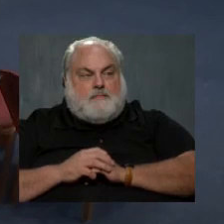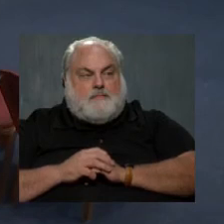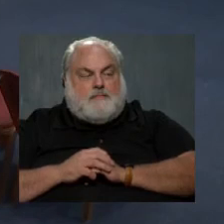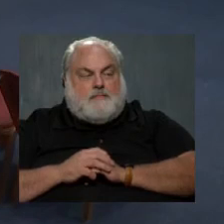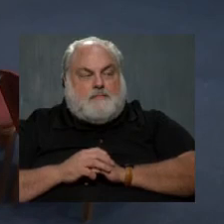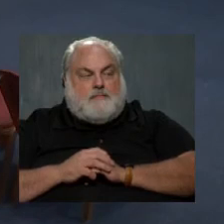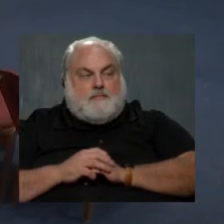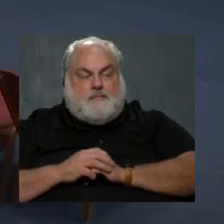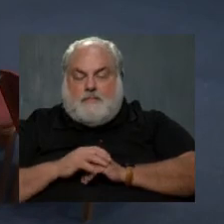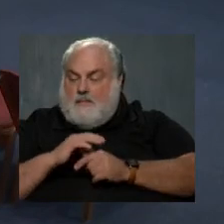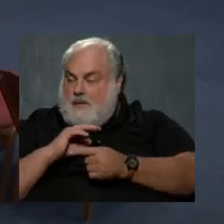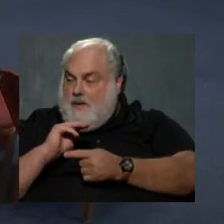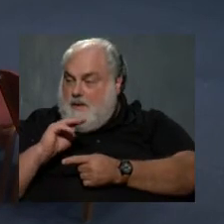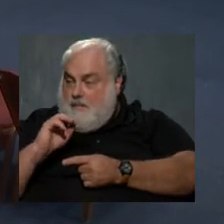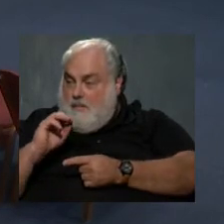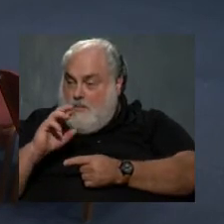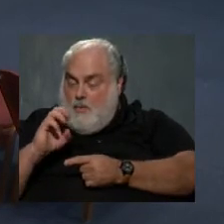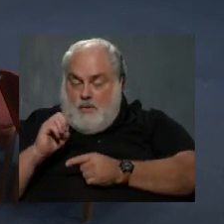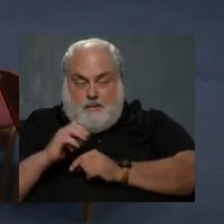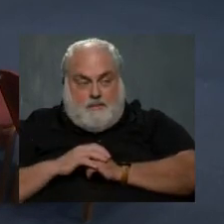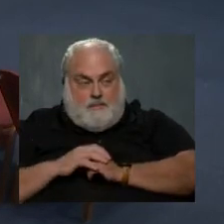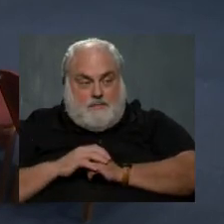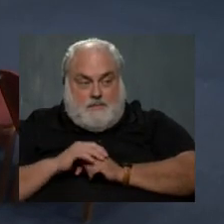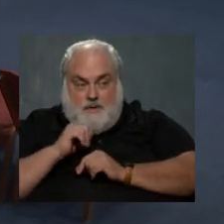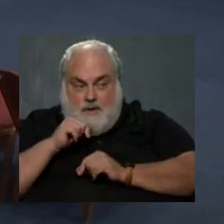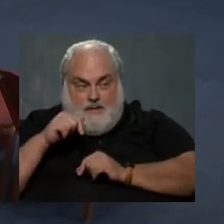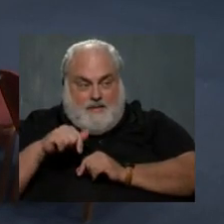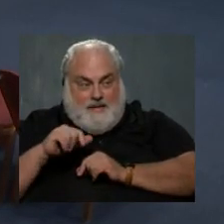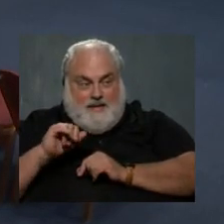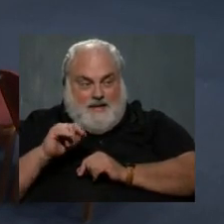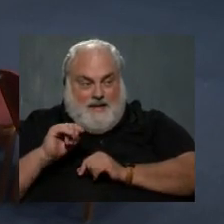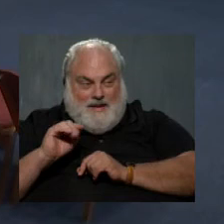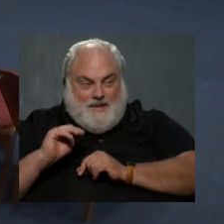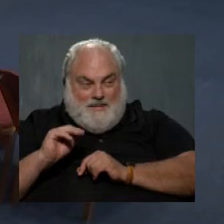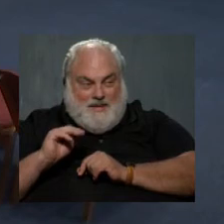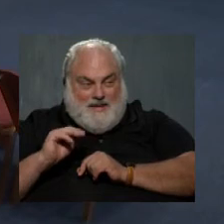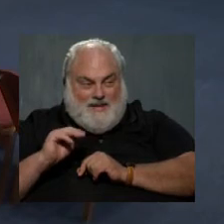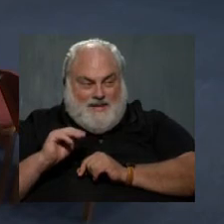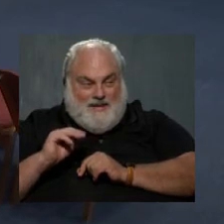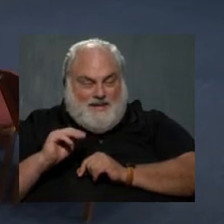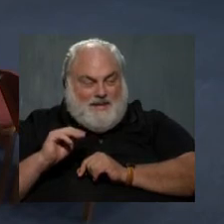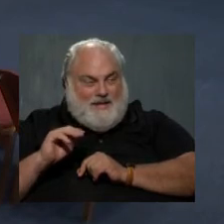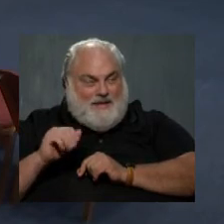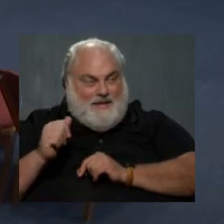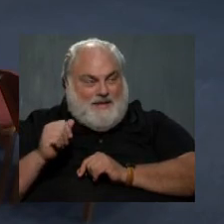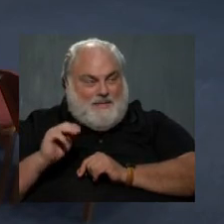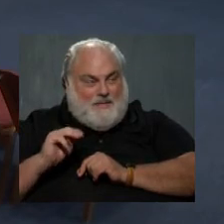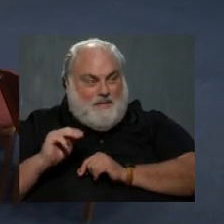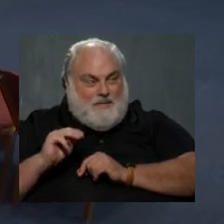City Manager Moore? Oh, not on this item. I have just another item.